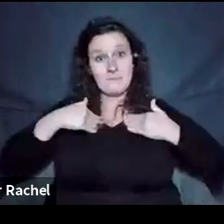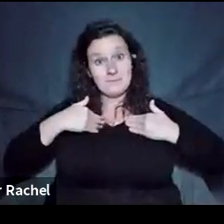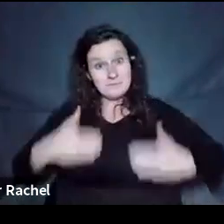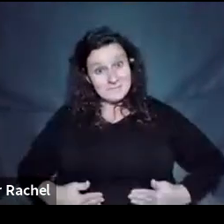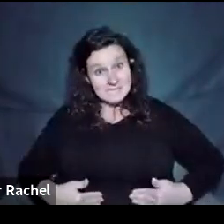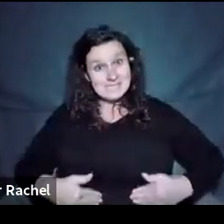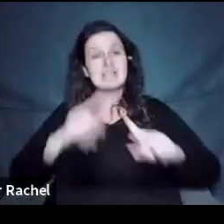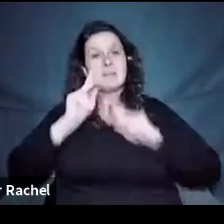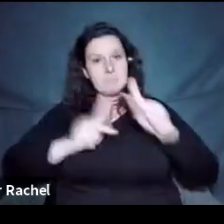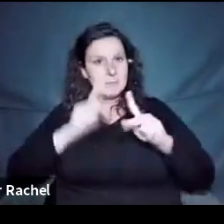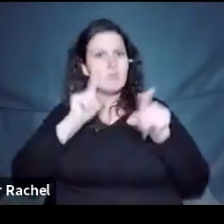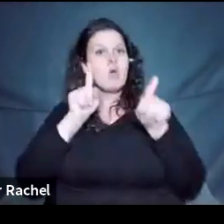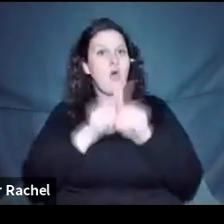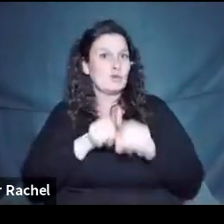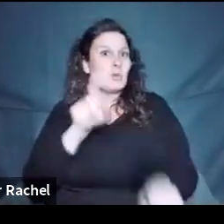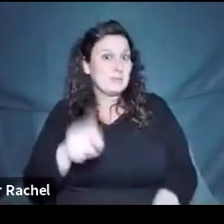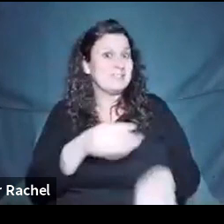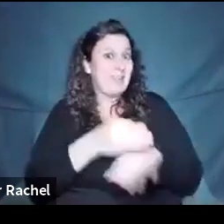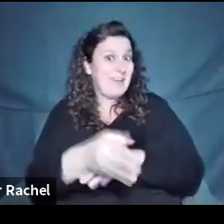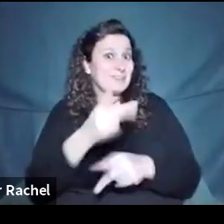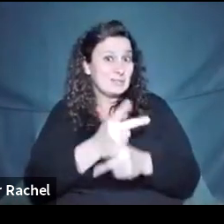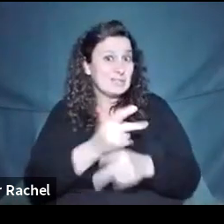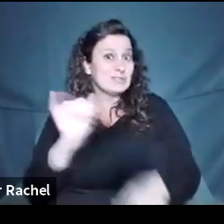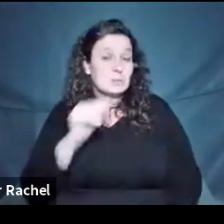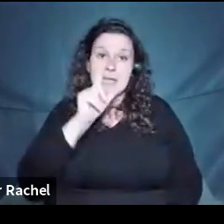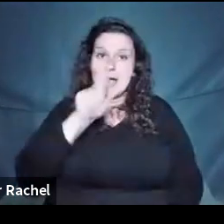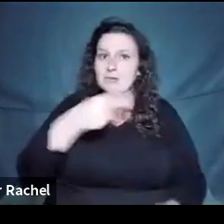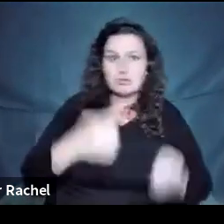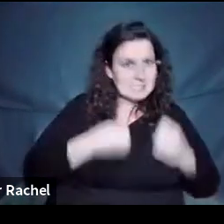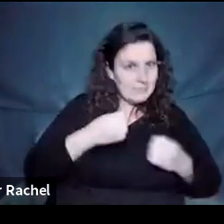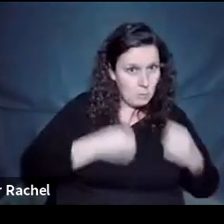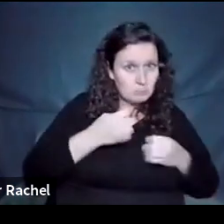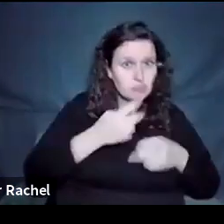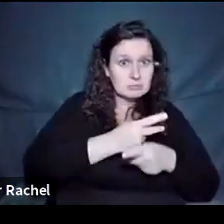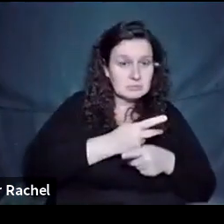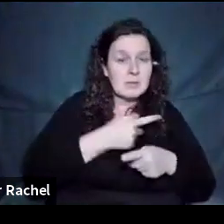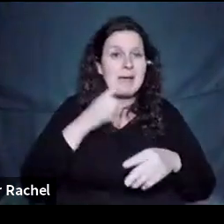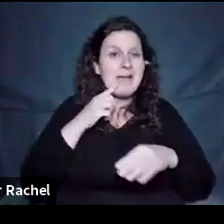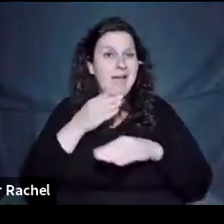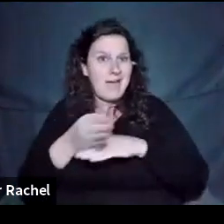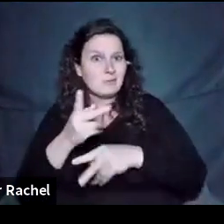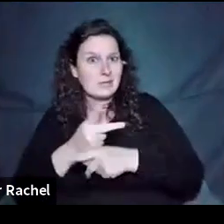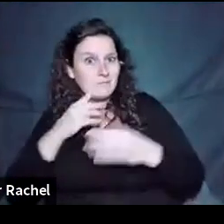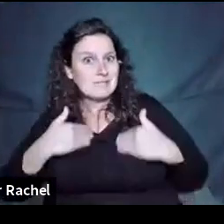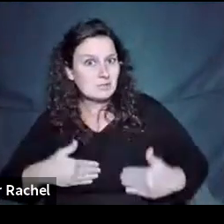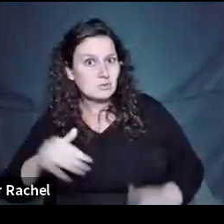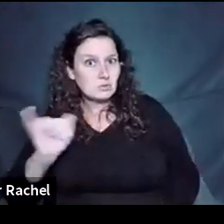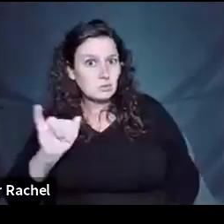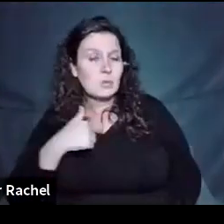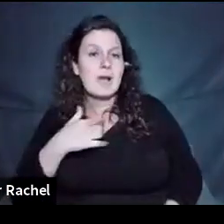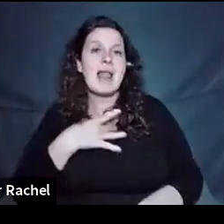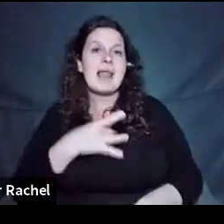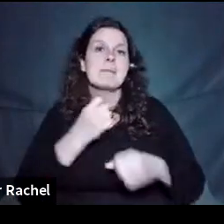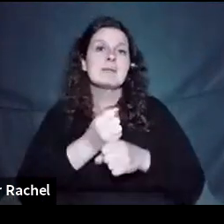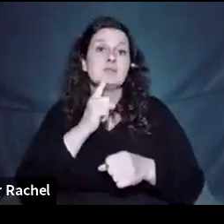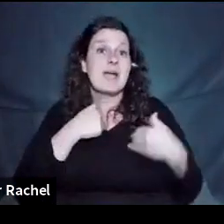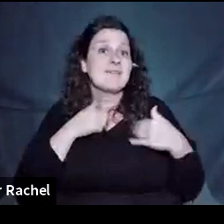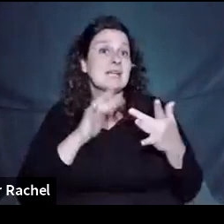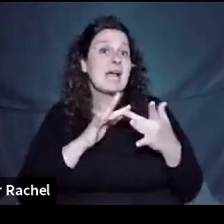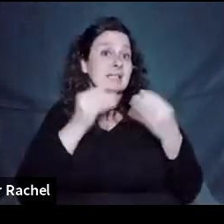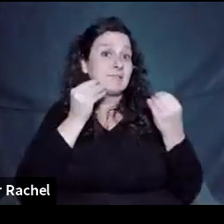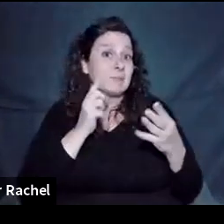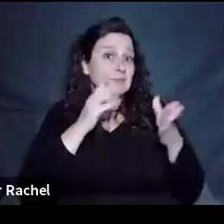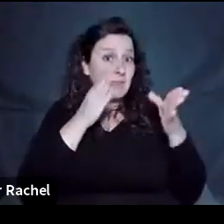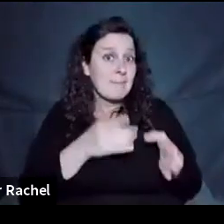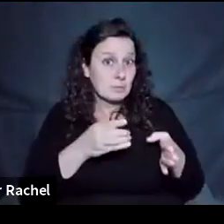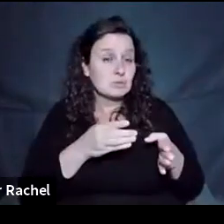people also need aftercare as well as emotionally. So I typically like to make sure that I have contact information for folks so